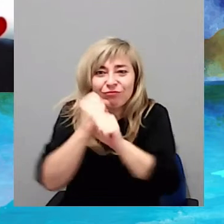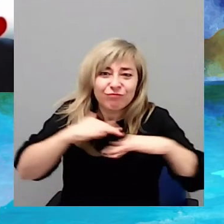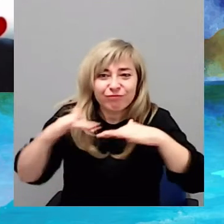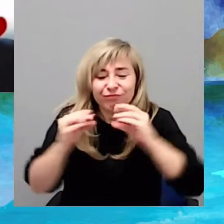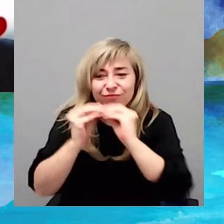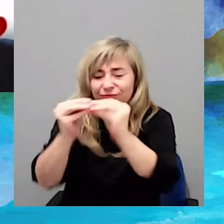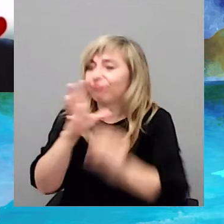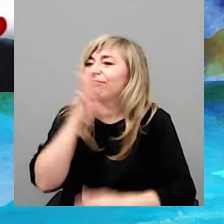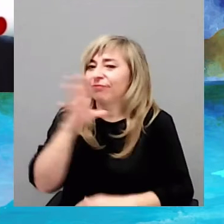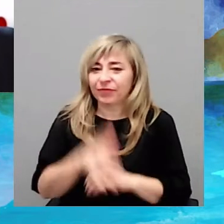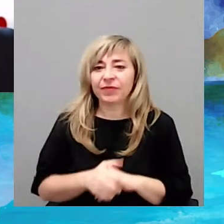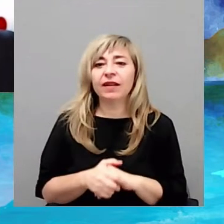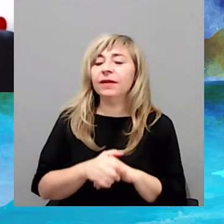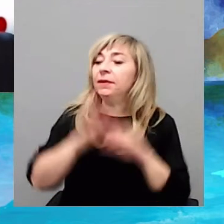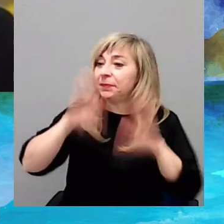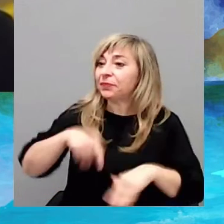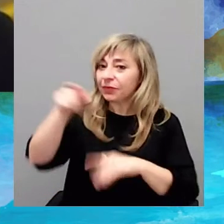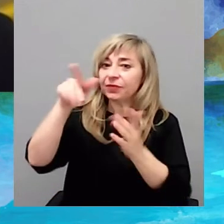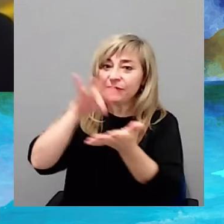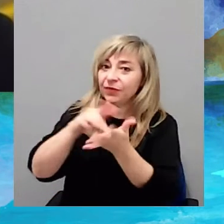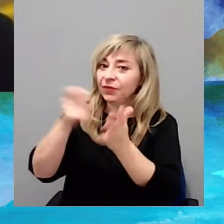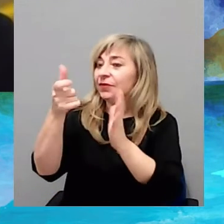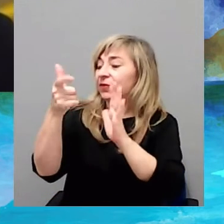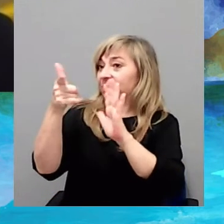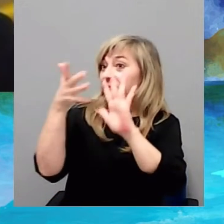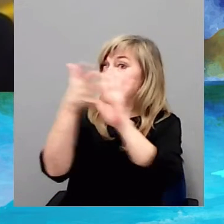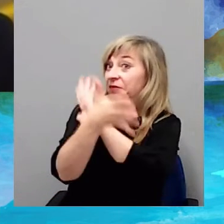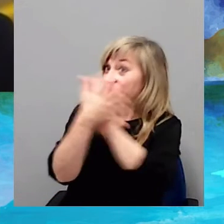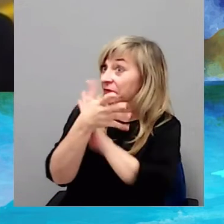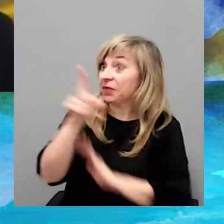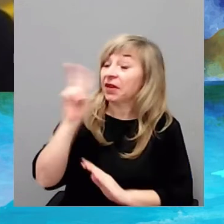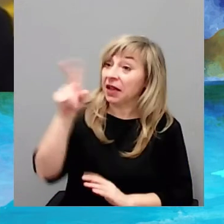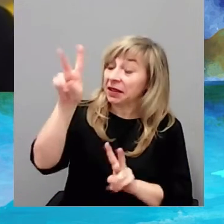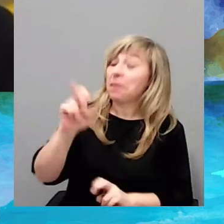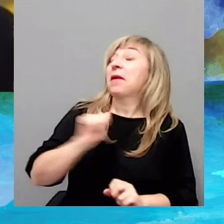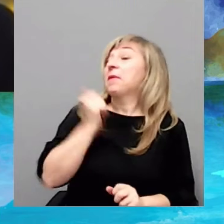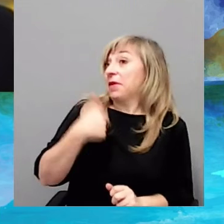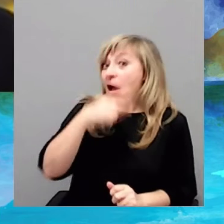ese tema porque a mí la primera pregunta que se me ocurre haceros es,